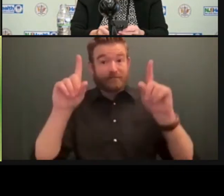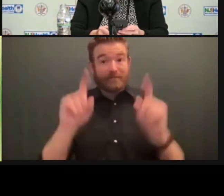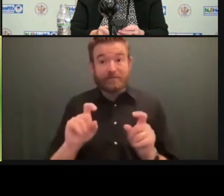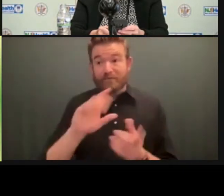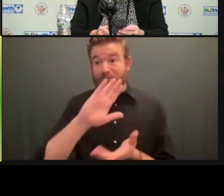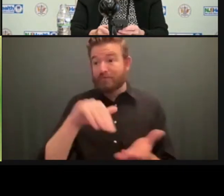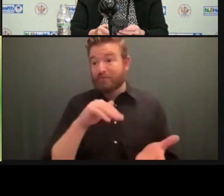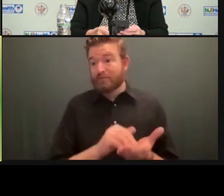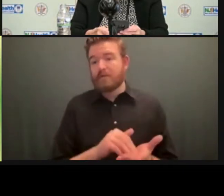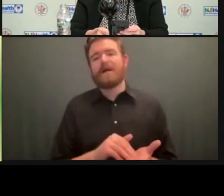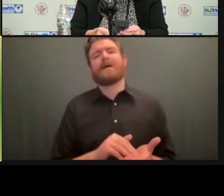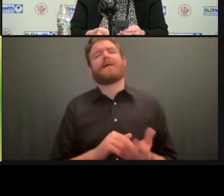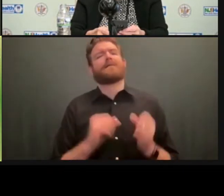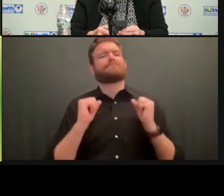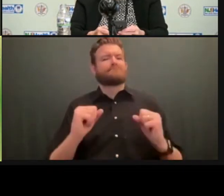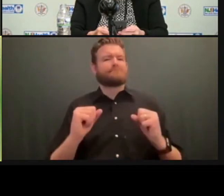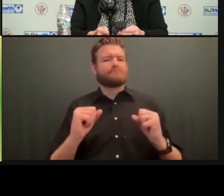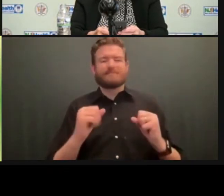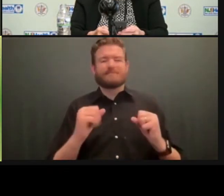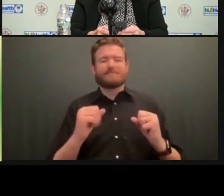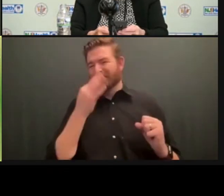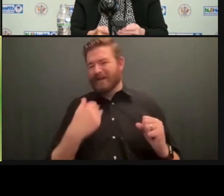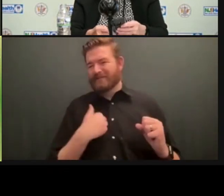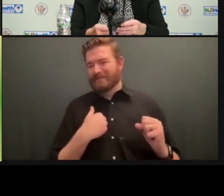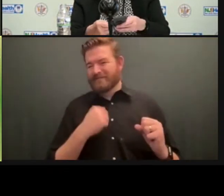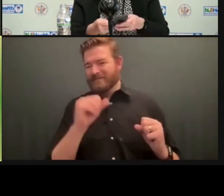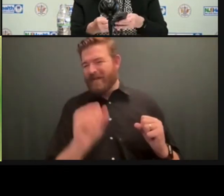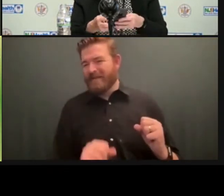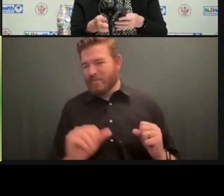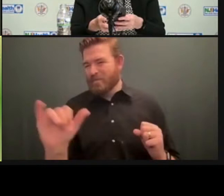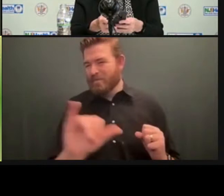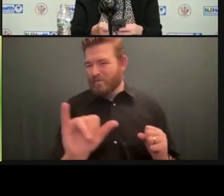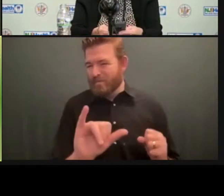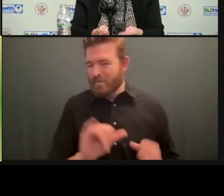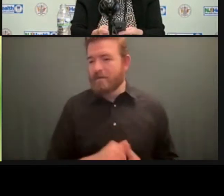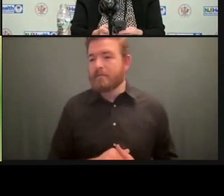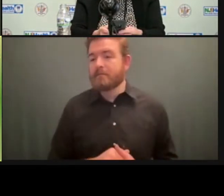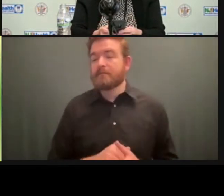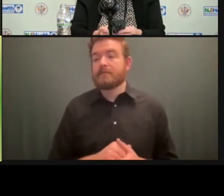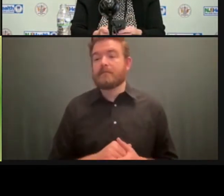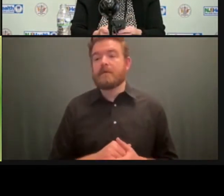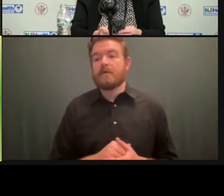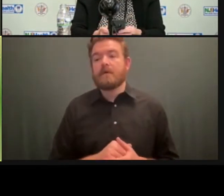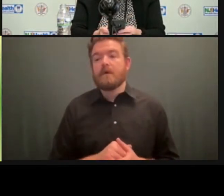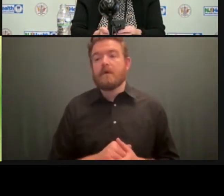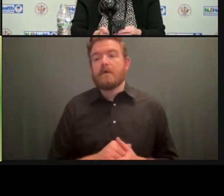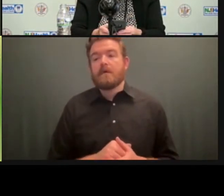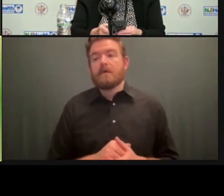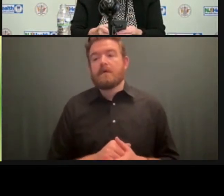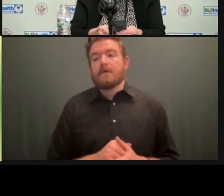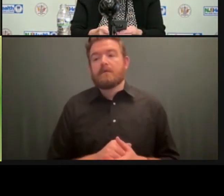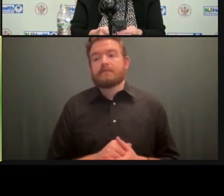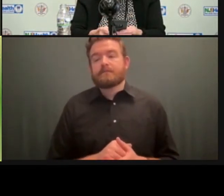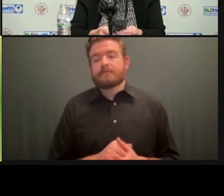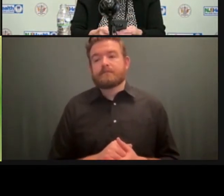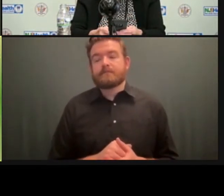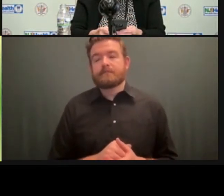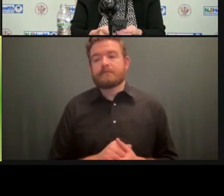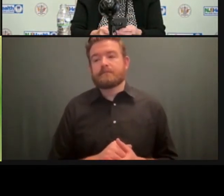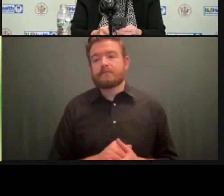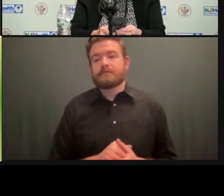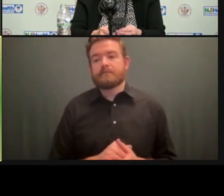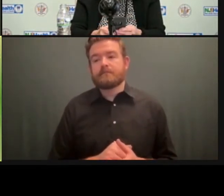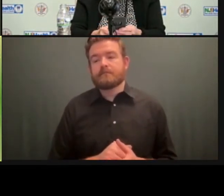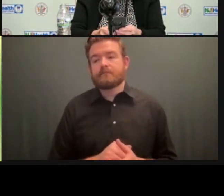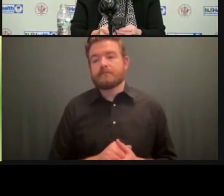hospital capacity expansion based upon what we're seeing in reality as well as modeling leads us to believe